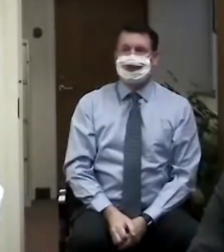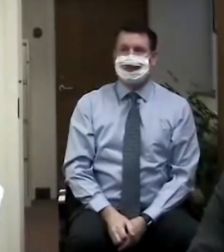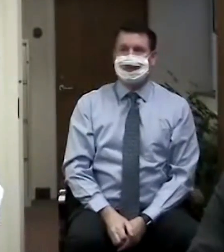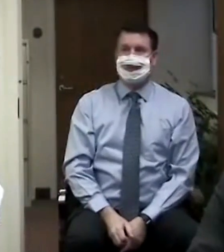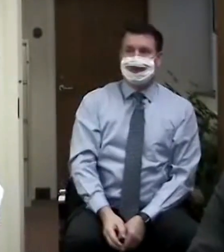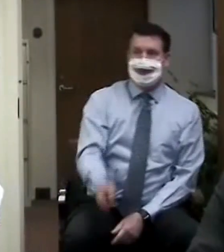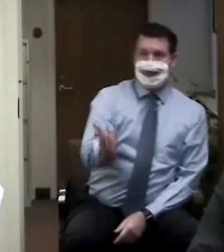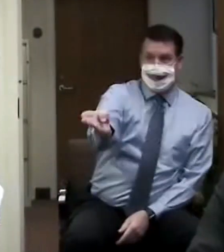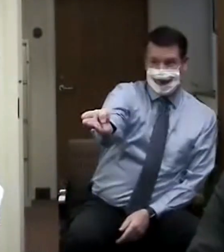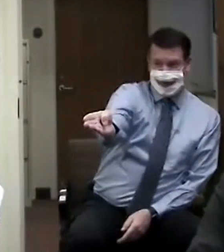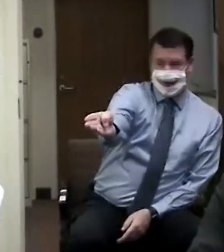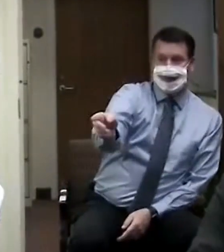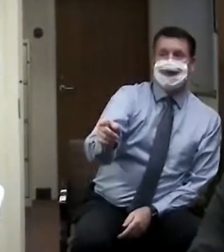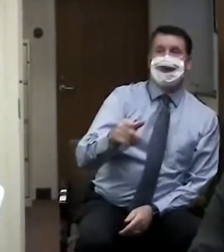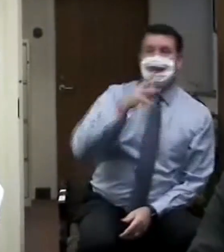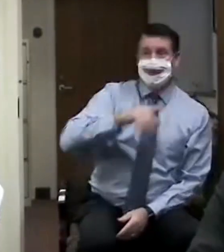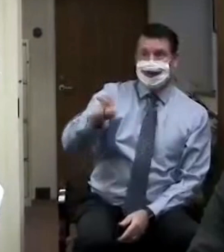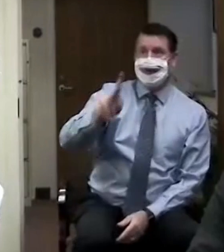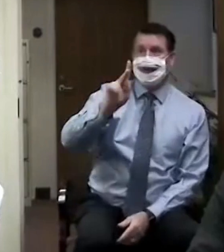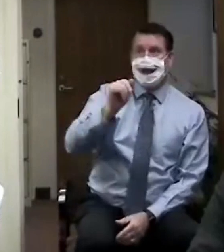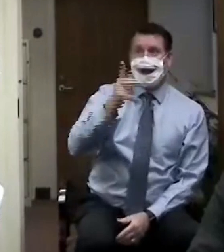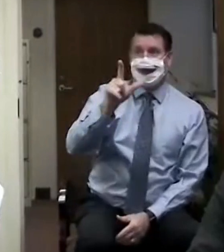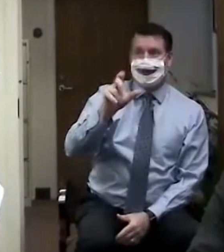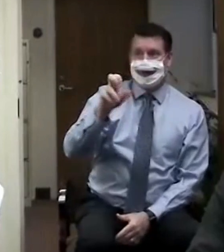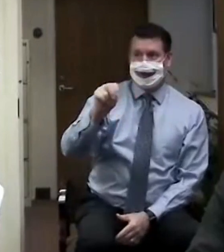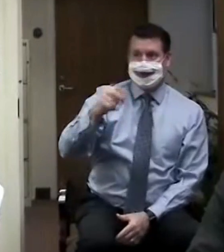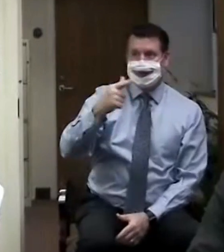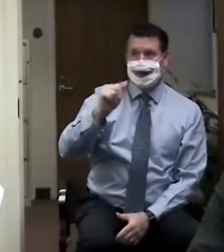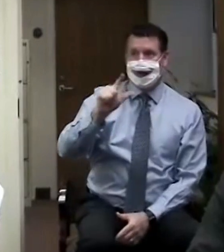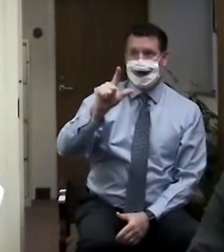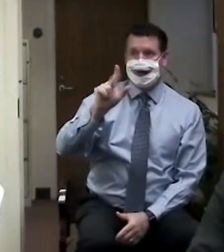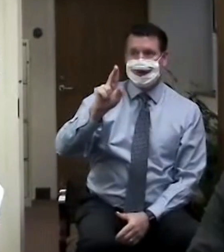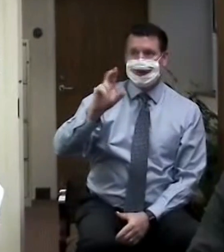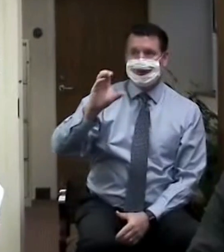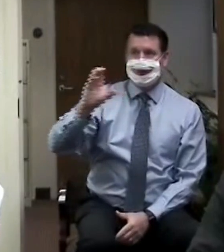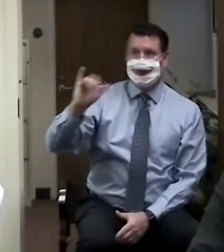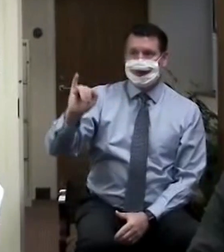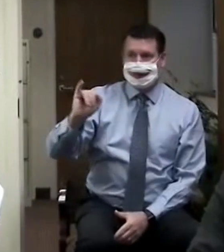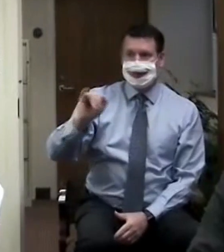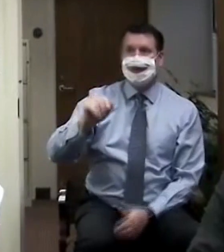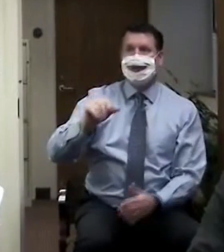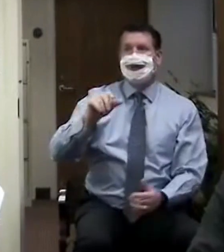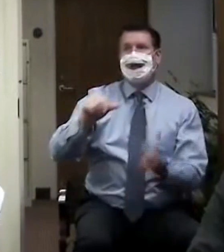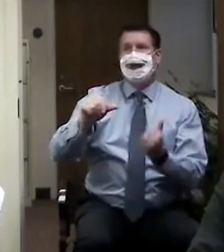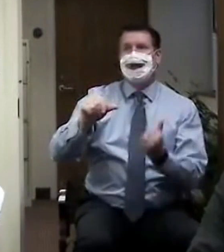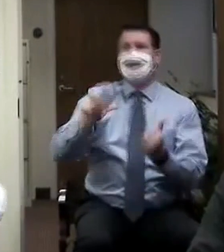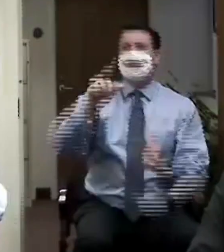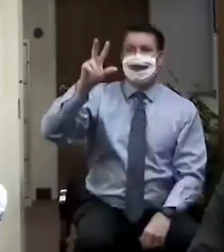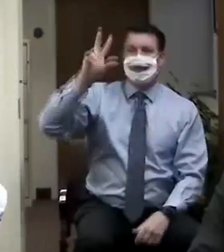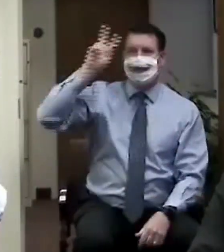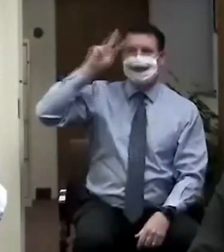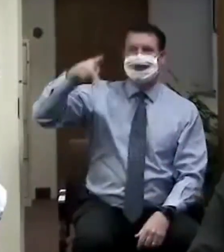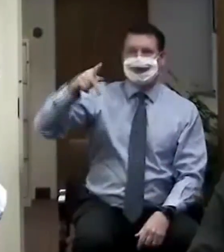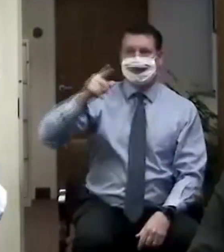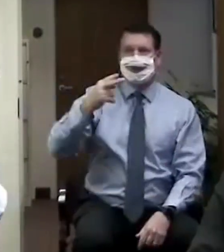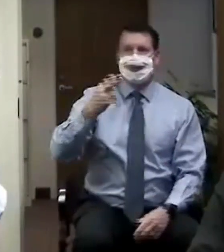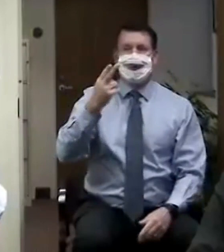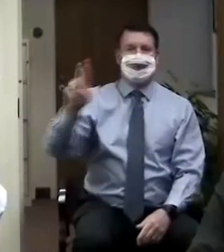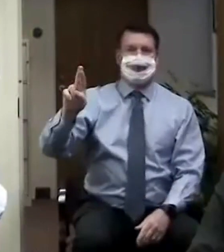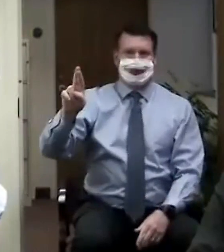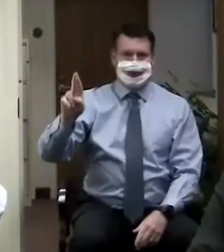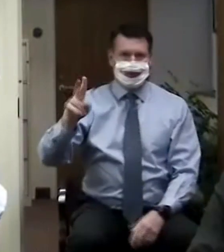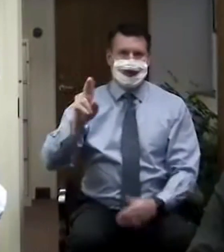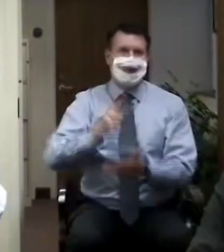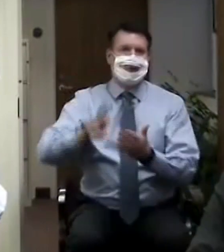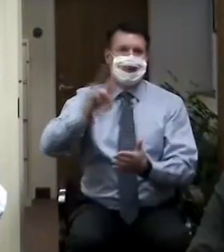each of them to speak for just a minute or two, then open it up for questions. Dr. A? Thank you. I'm Dr. Michael